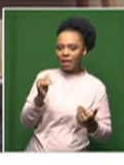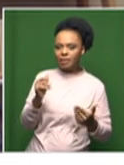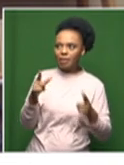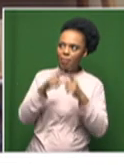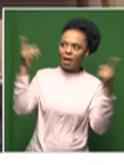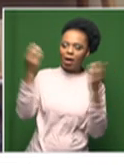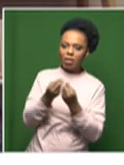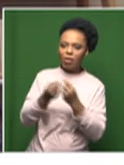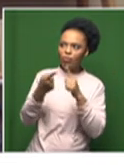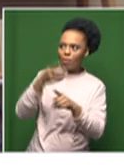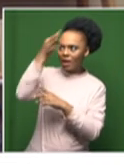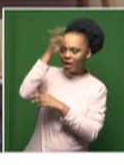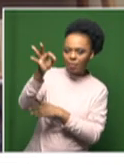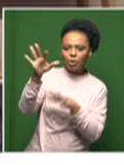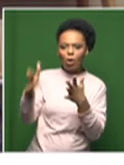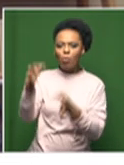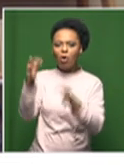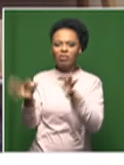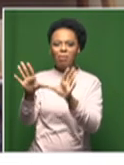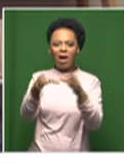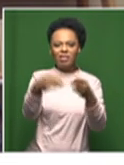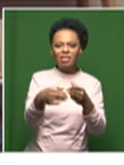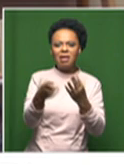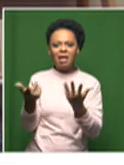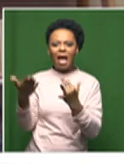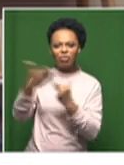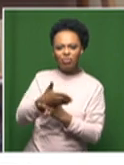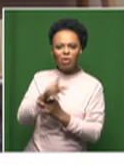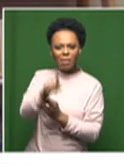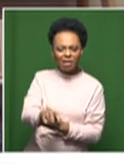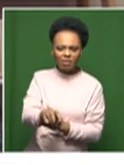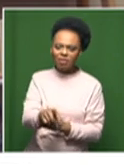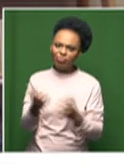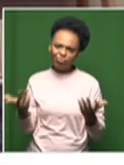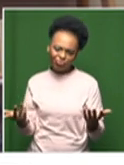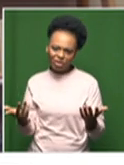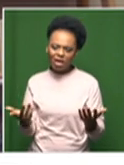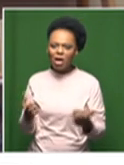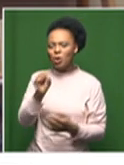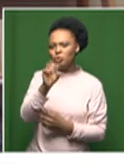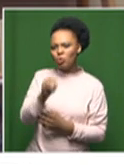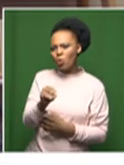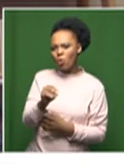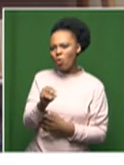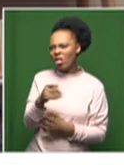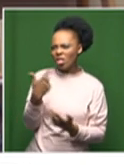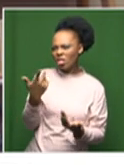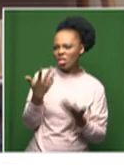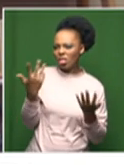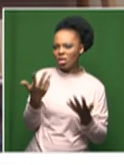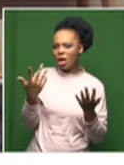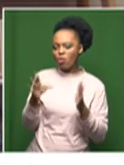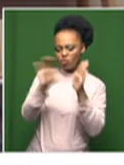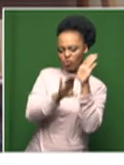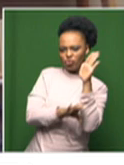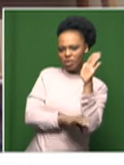or political parties must step in. So we do not, in a sense, we don't claim the constitution as a living document